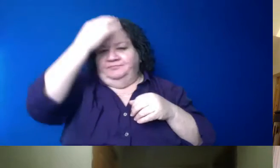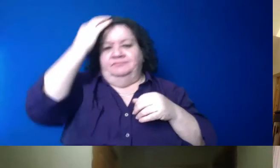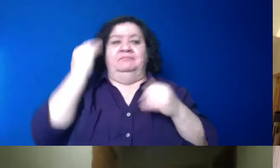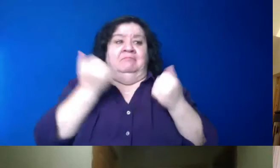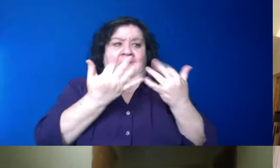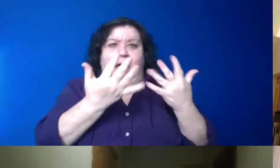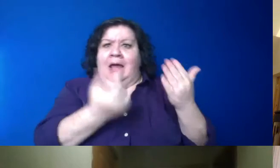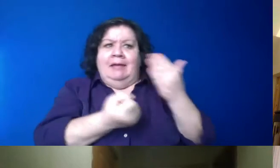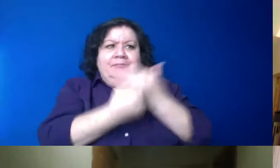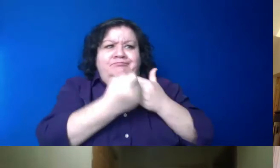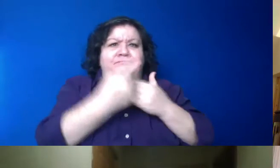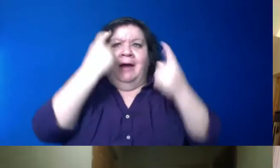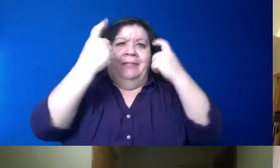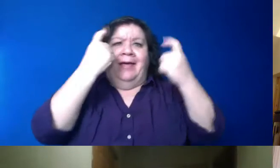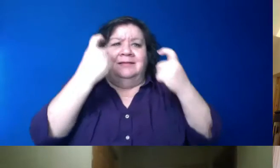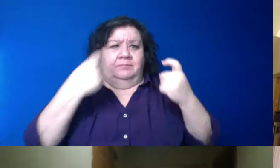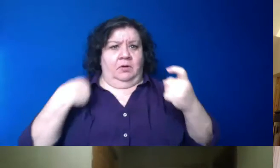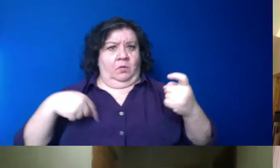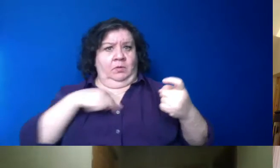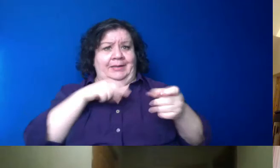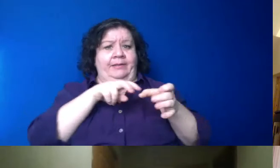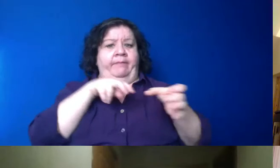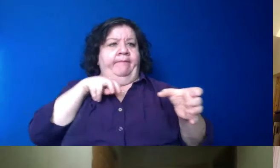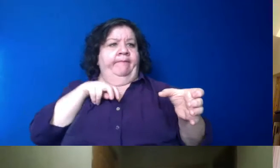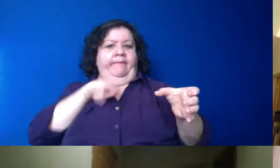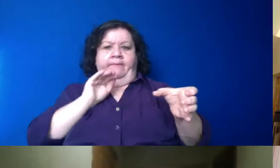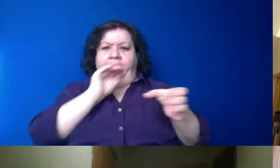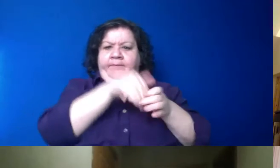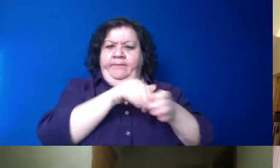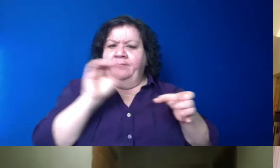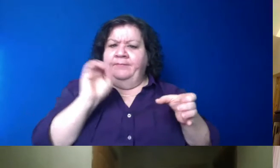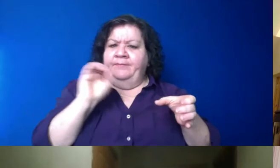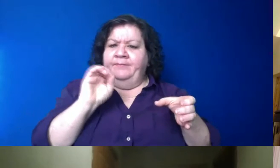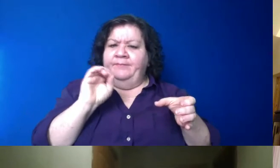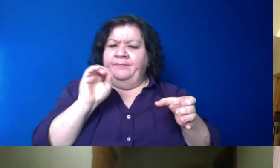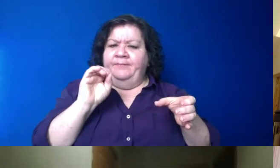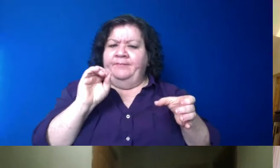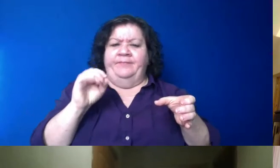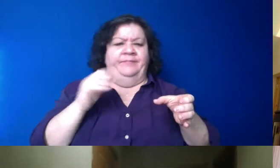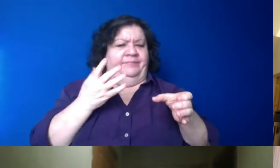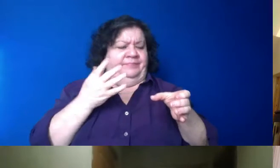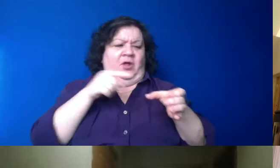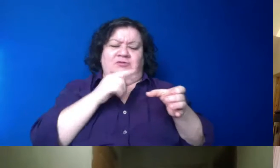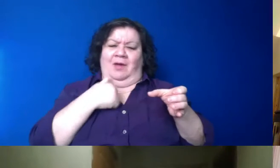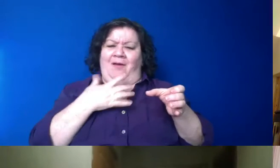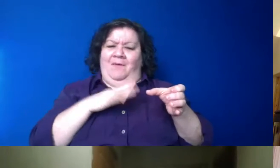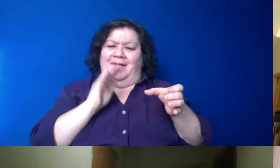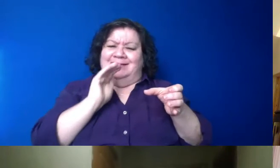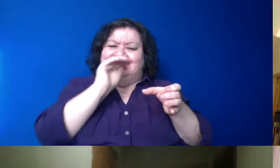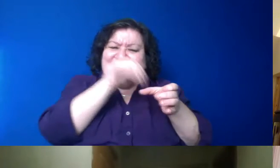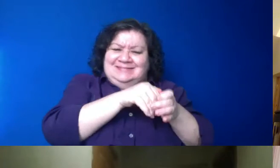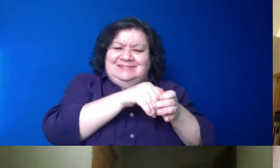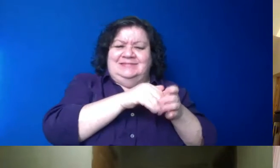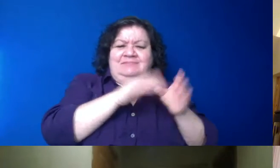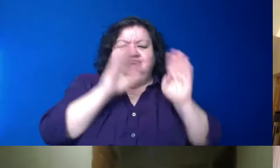with mental illness and so forth. And I think we need to pool our heads and think about innovation in